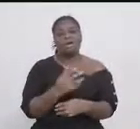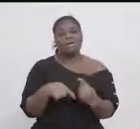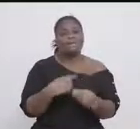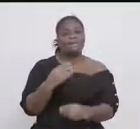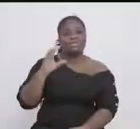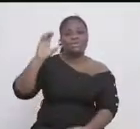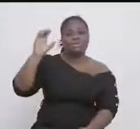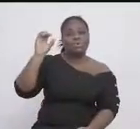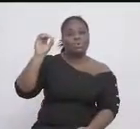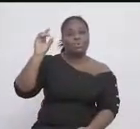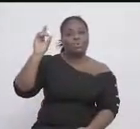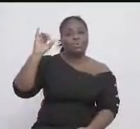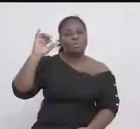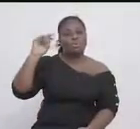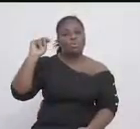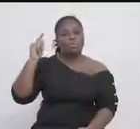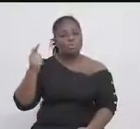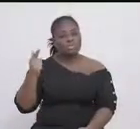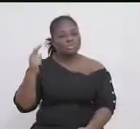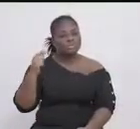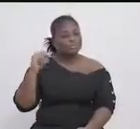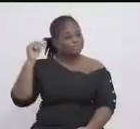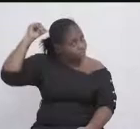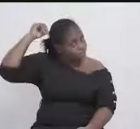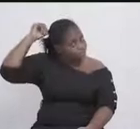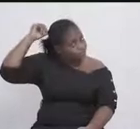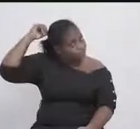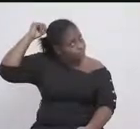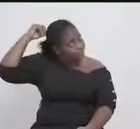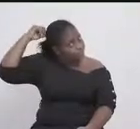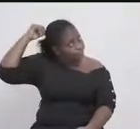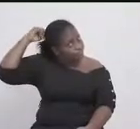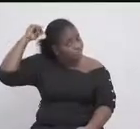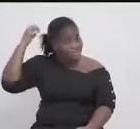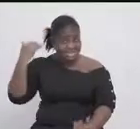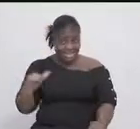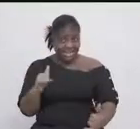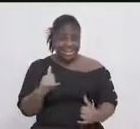So just as I'm speaking